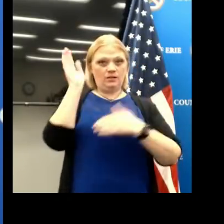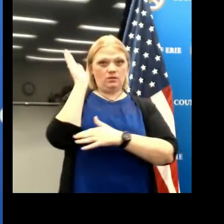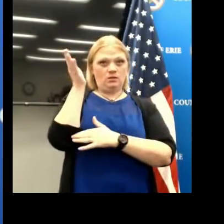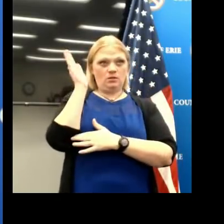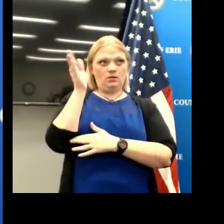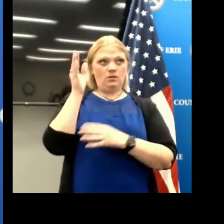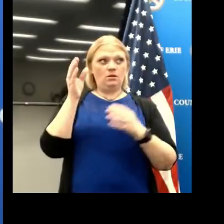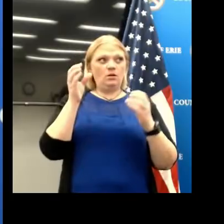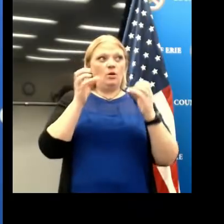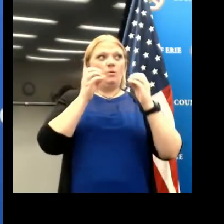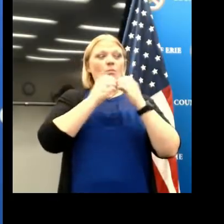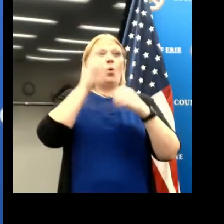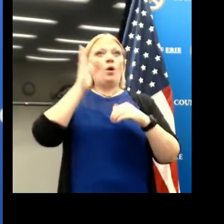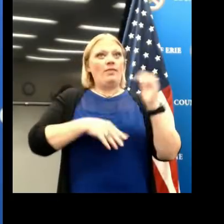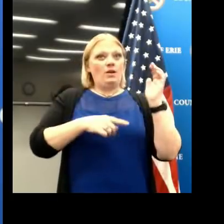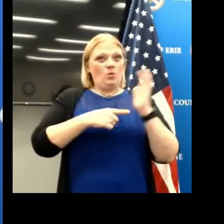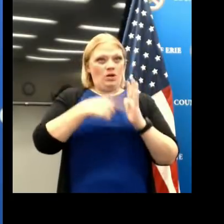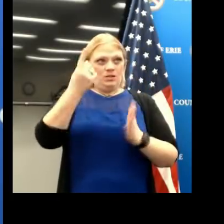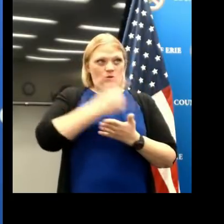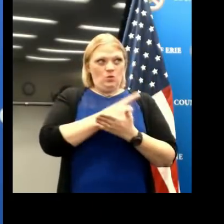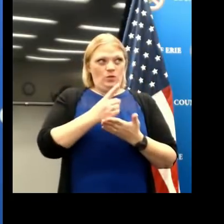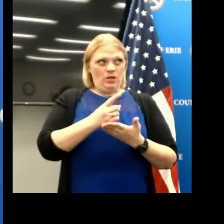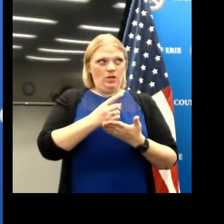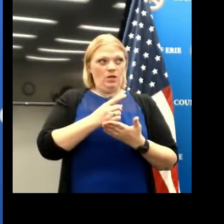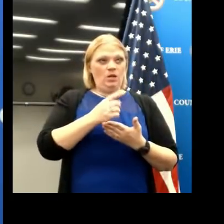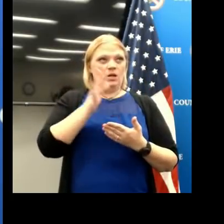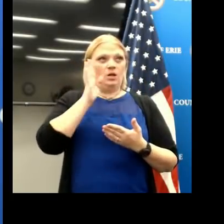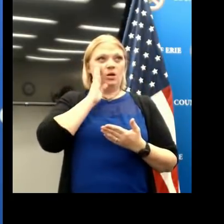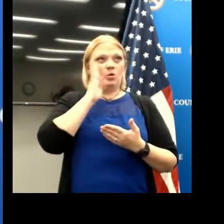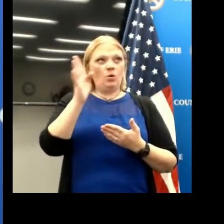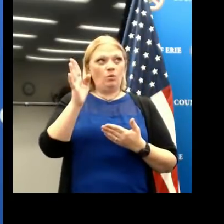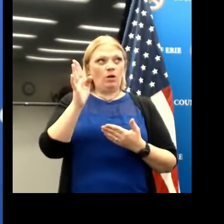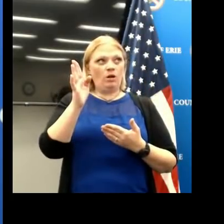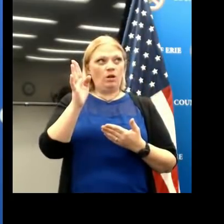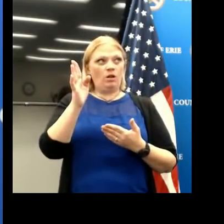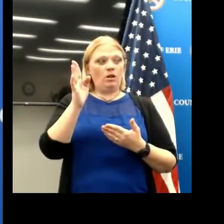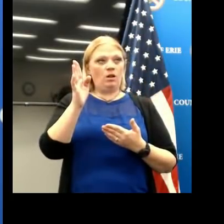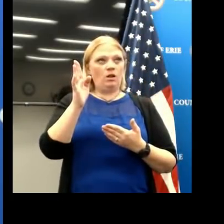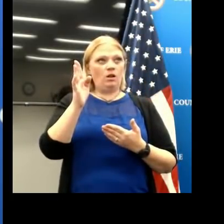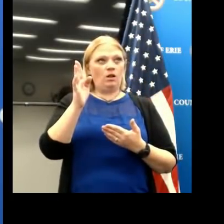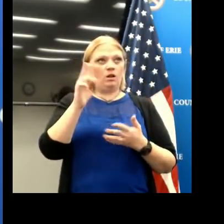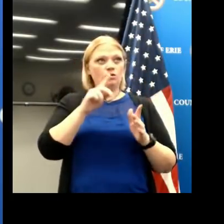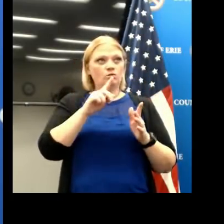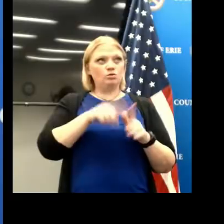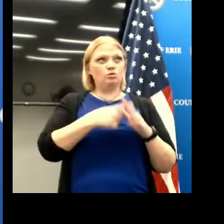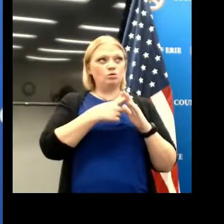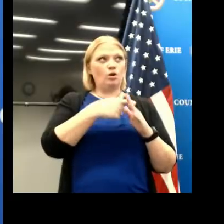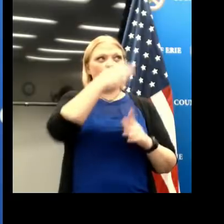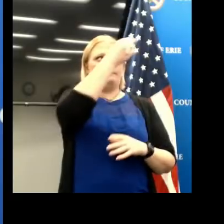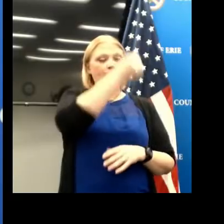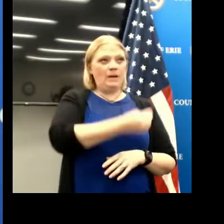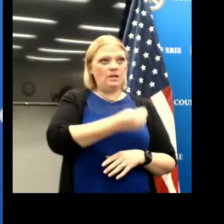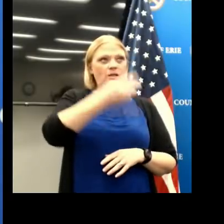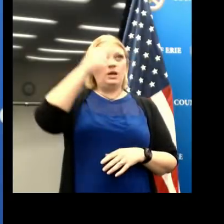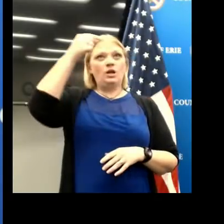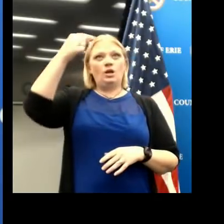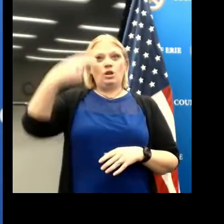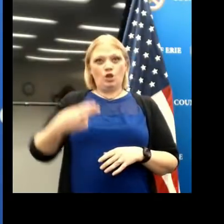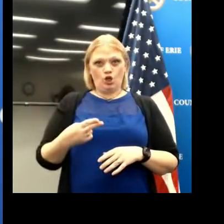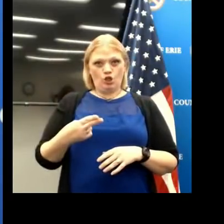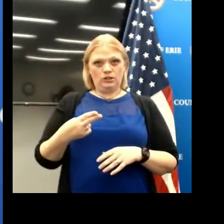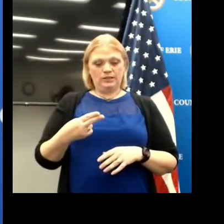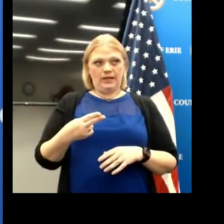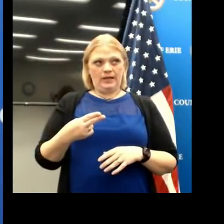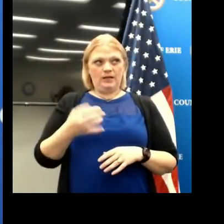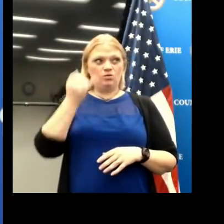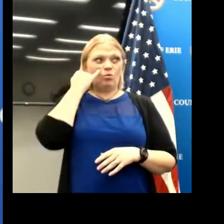than once a week. We'll be going to bi-weekly press conferences on Monday and Thursday. So unless something really bad